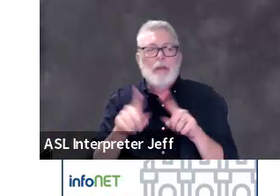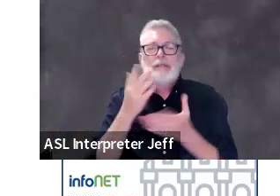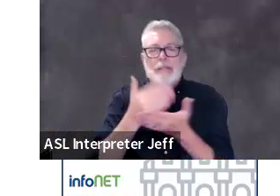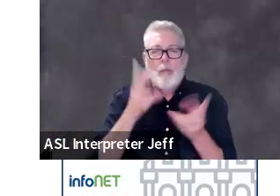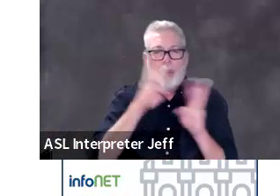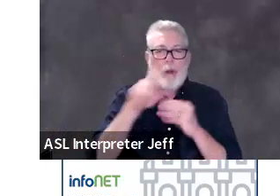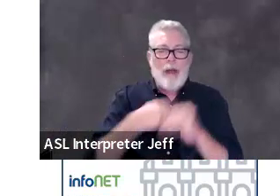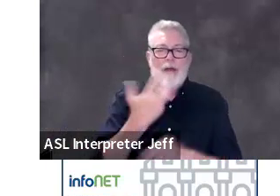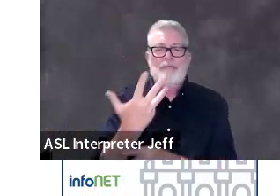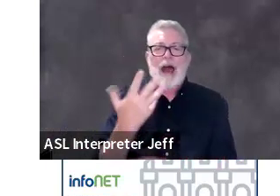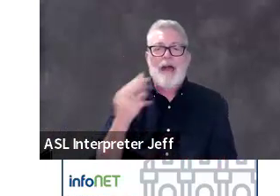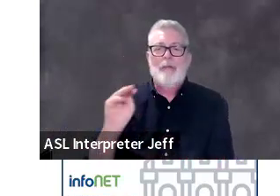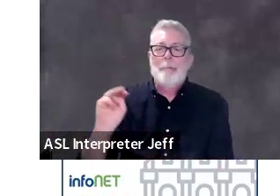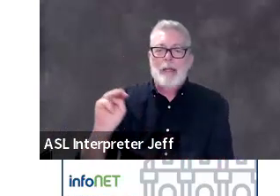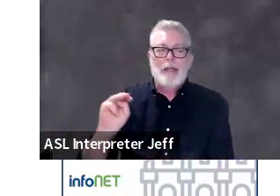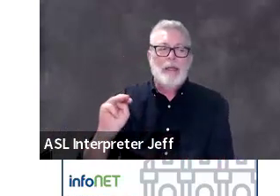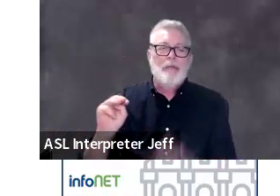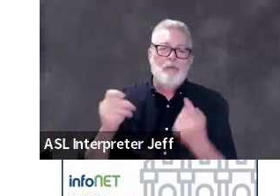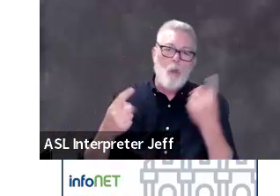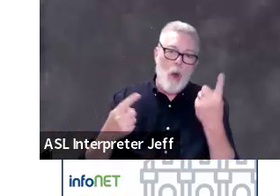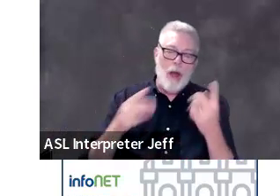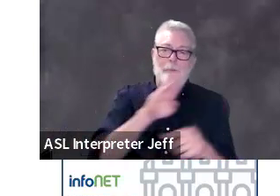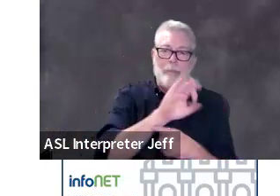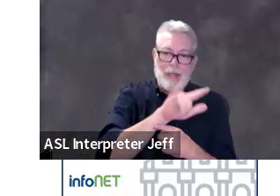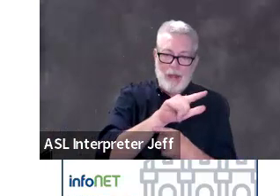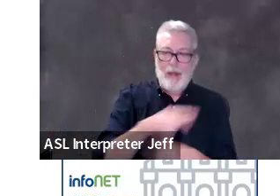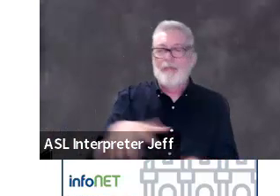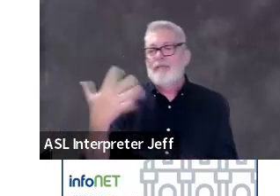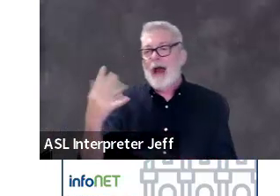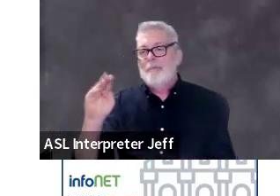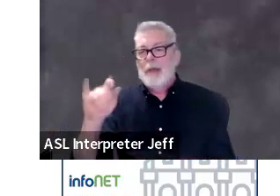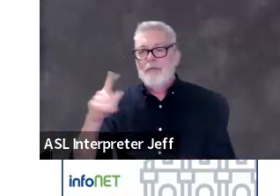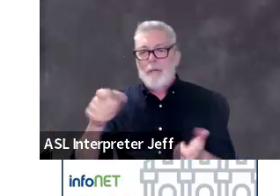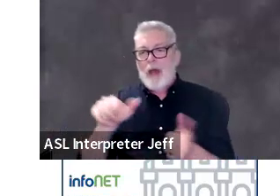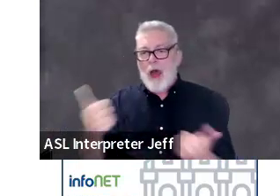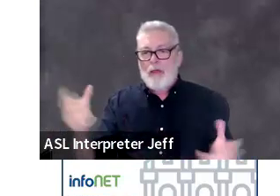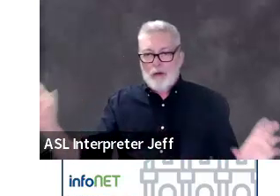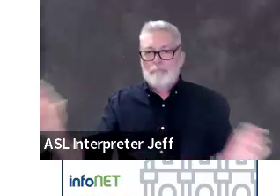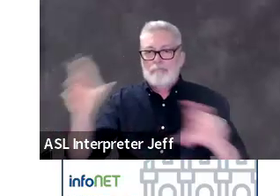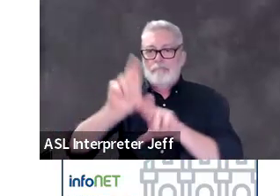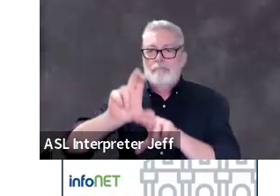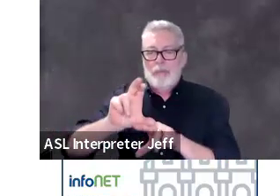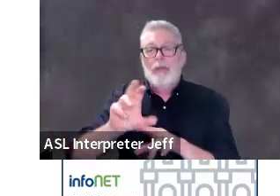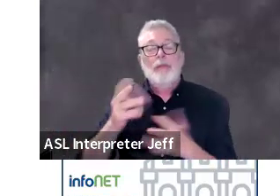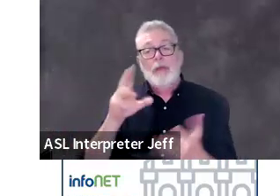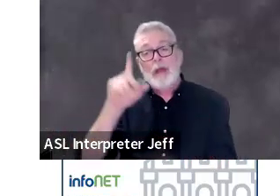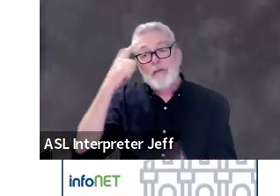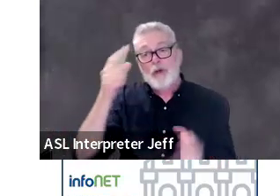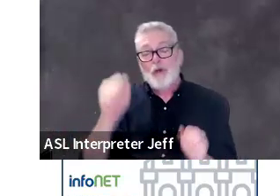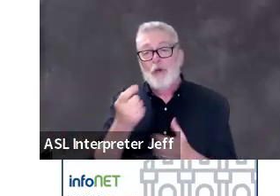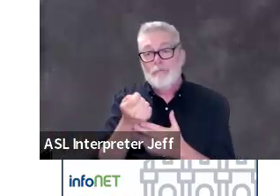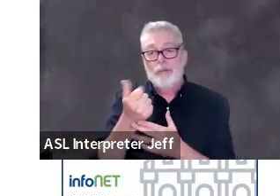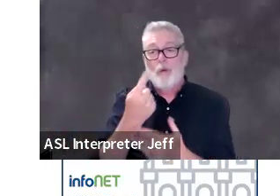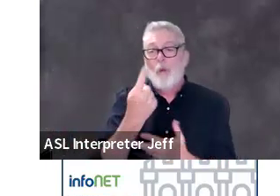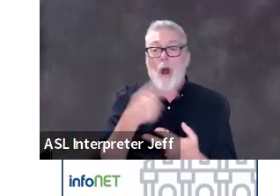a $5 million appropriation in one bill and a $5 million in another bill the governor could veto one of those and you end up with